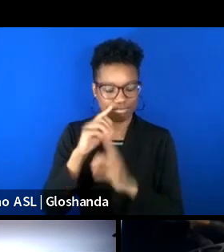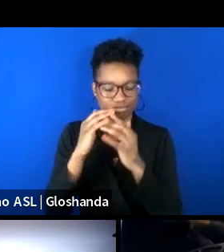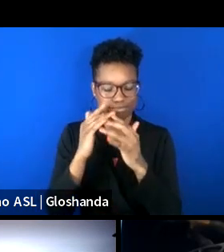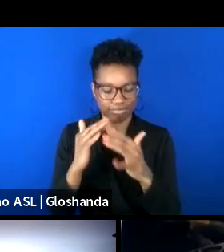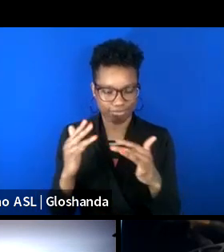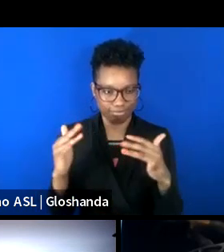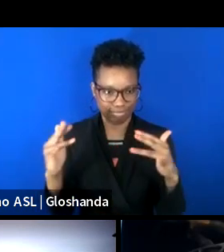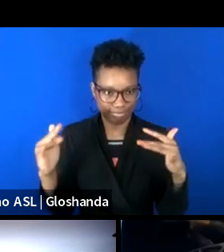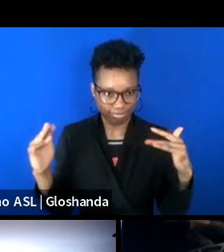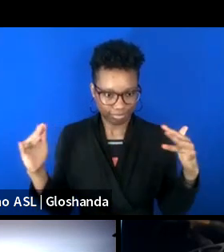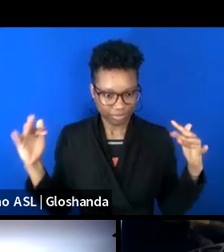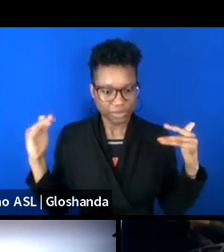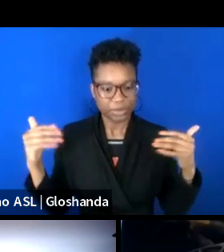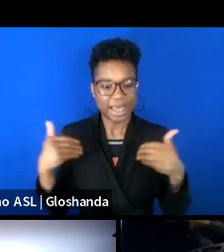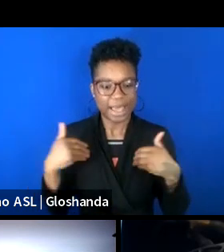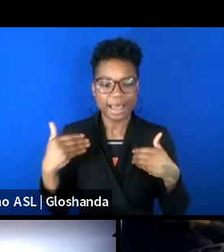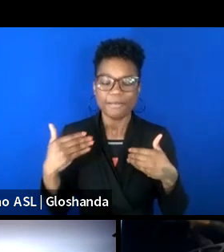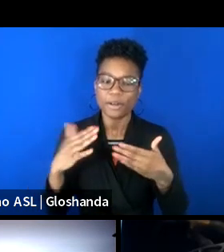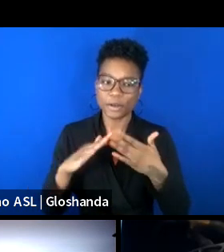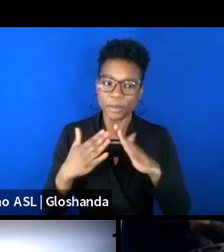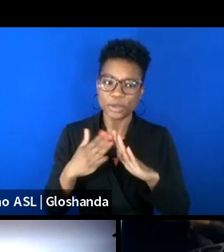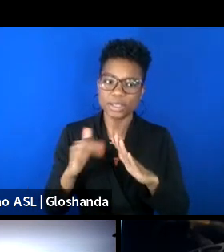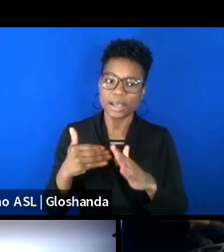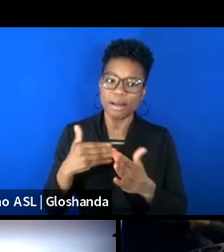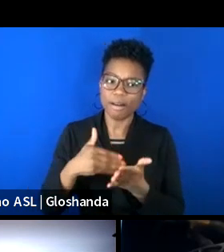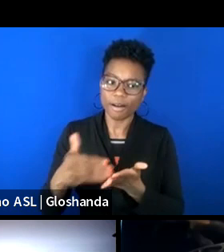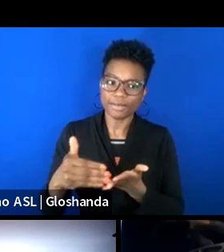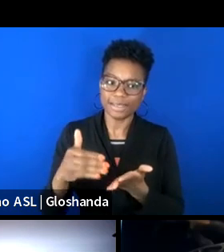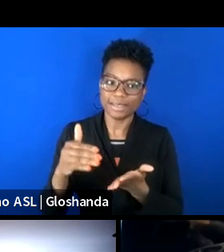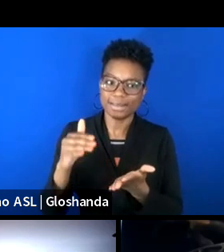which oftentimes that detail gets